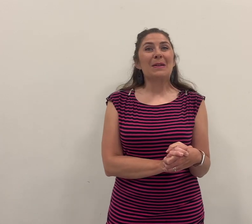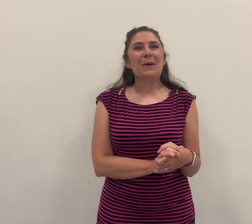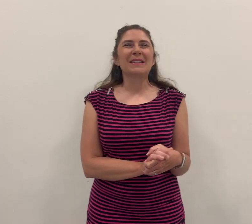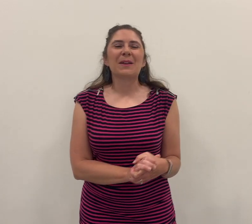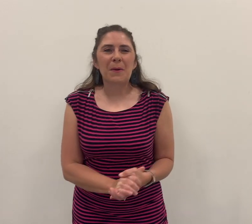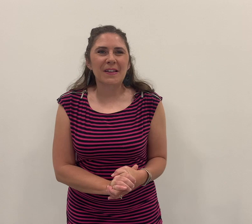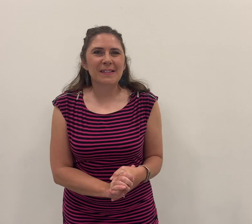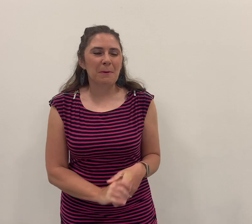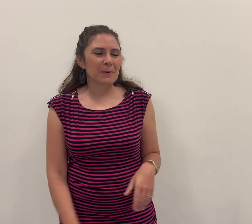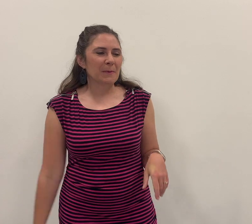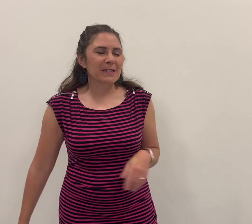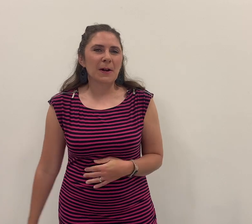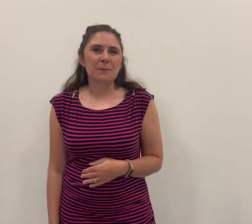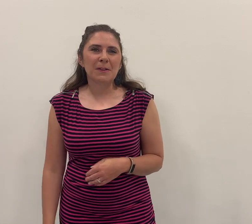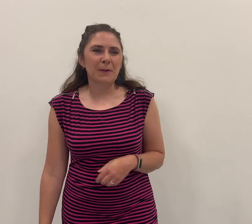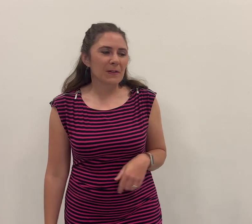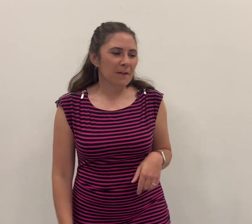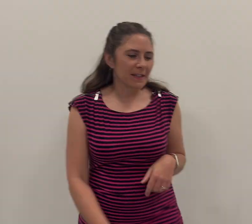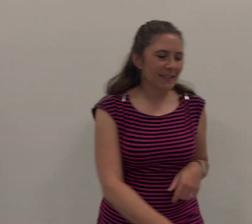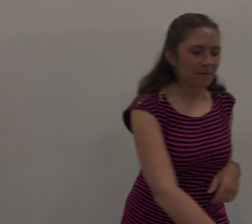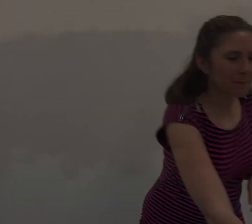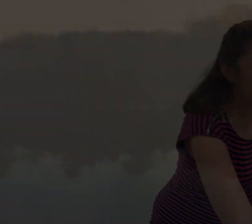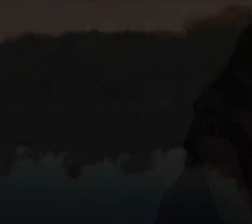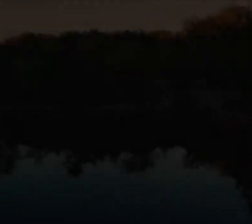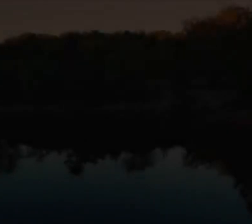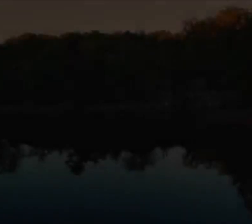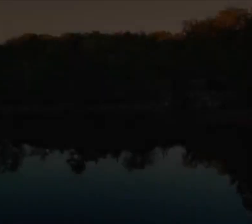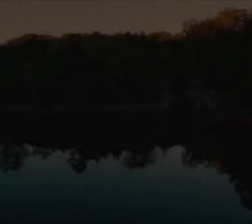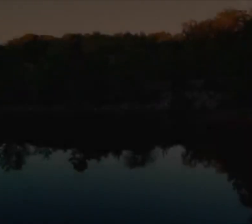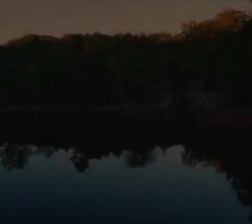I know, so this is what we're doing. We'll get started with Your Love is Lifting Me.